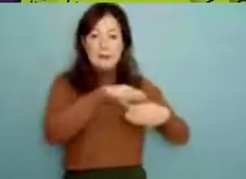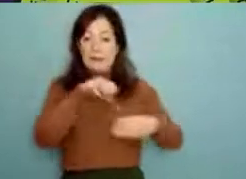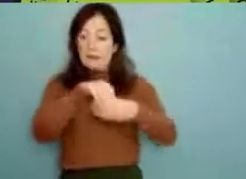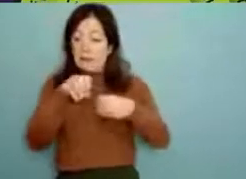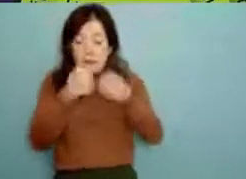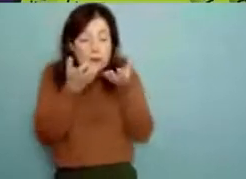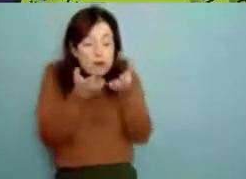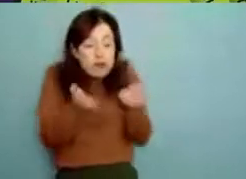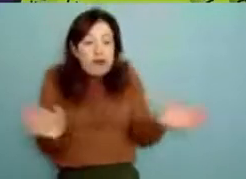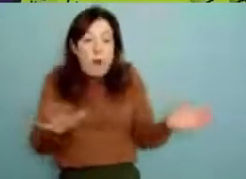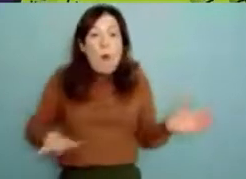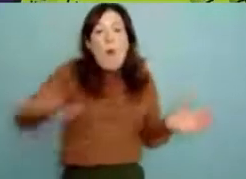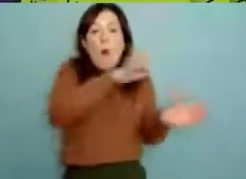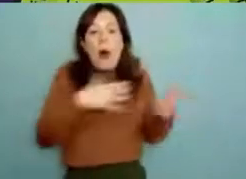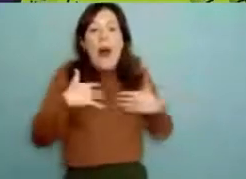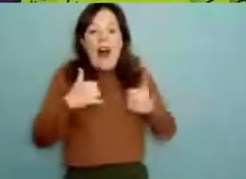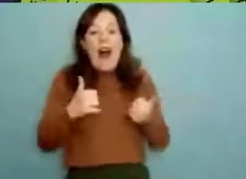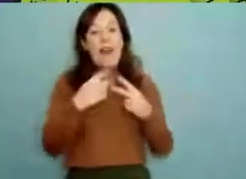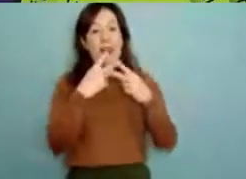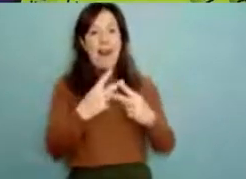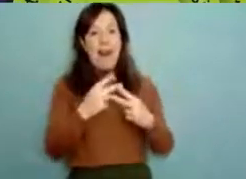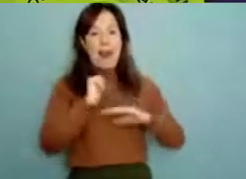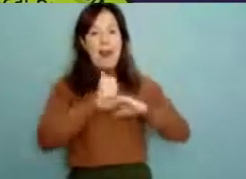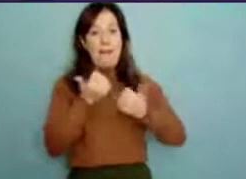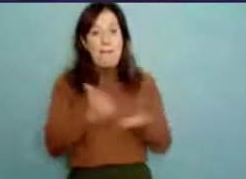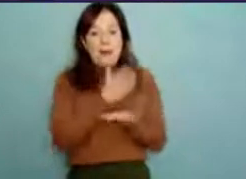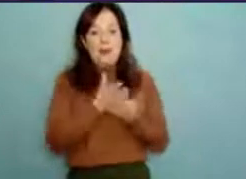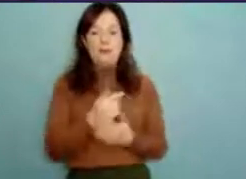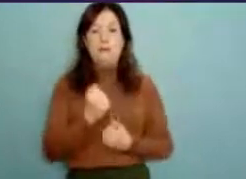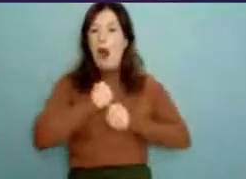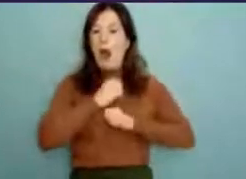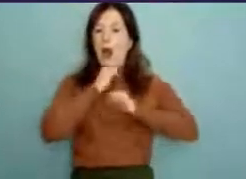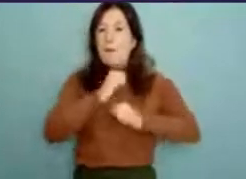care. Here are just some of the commitments.